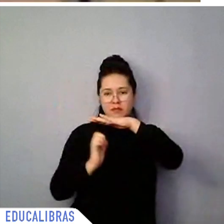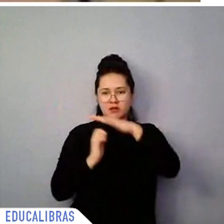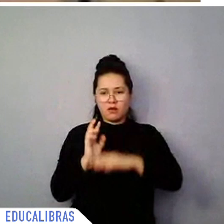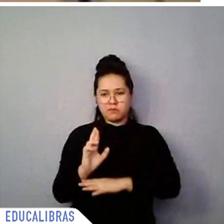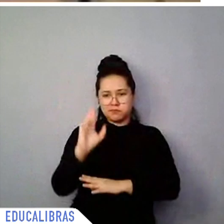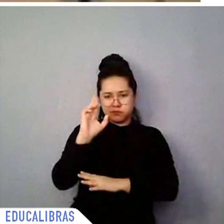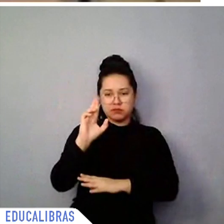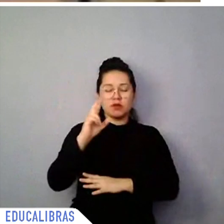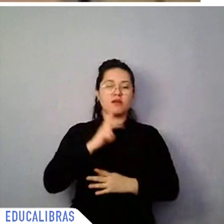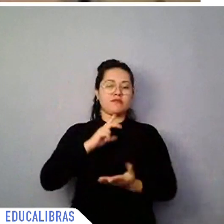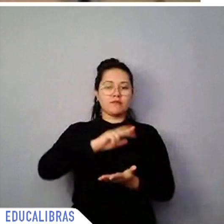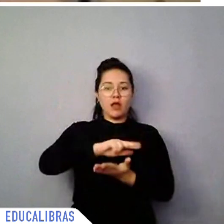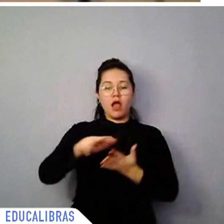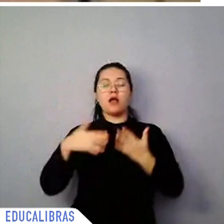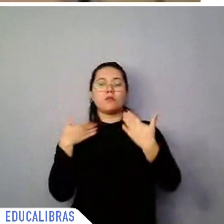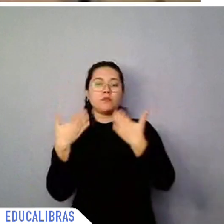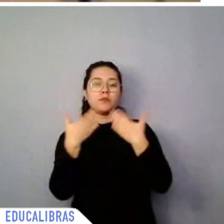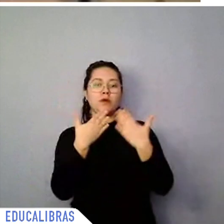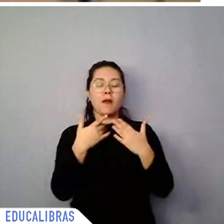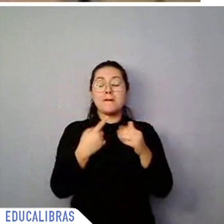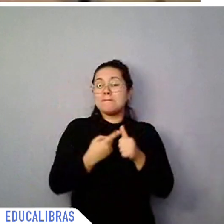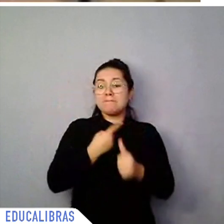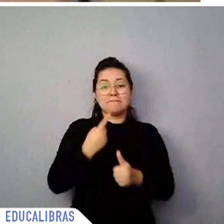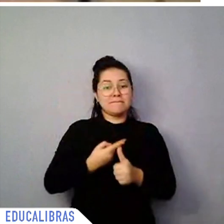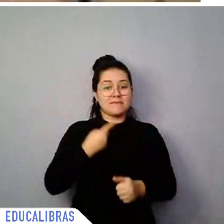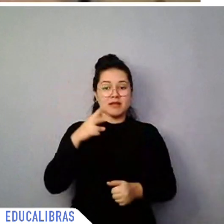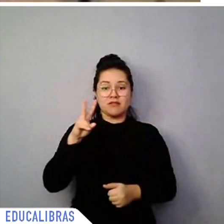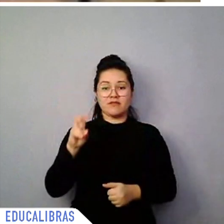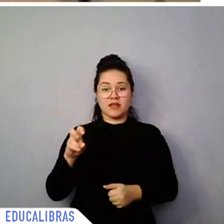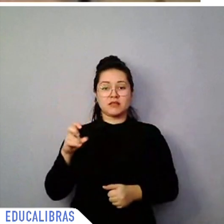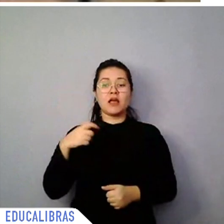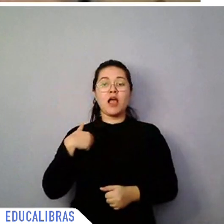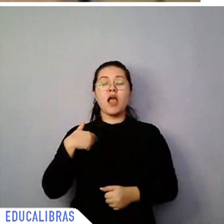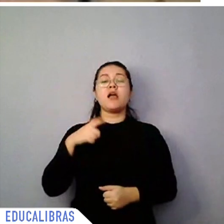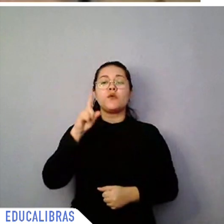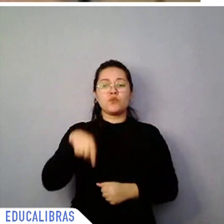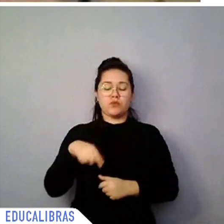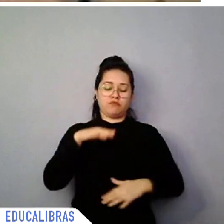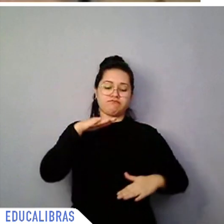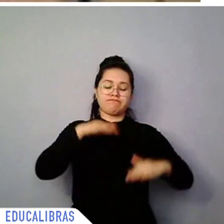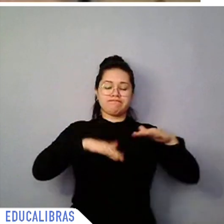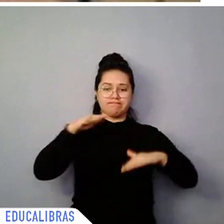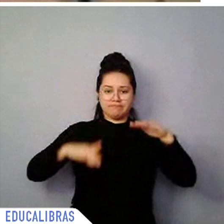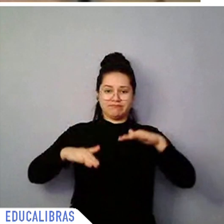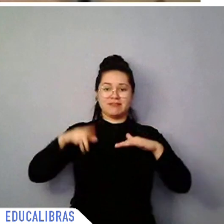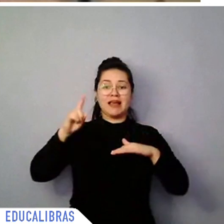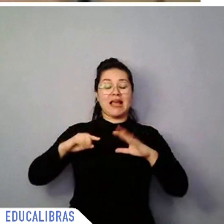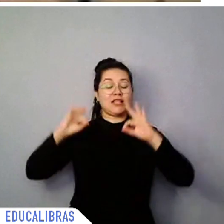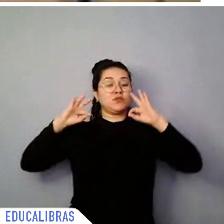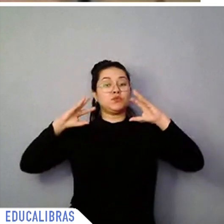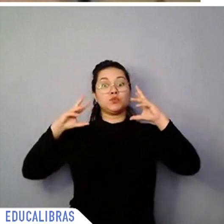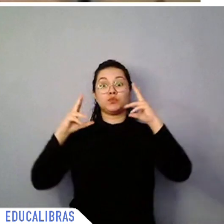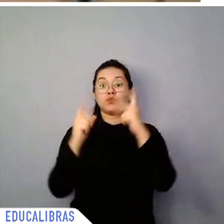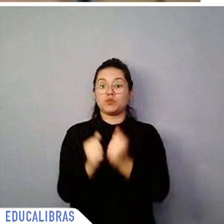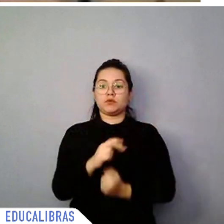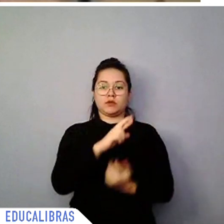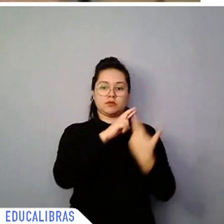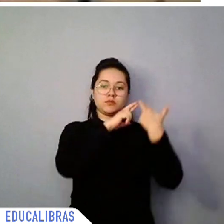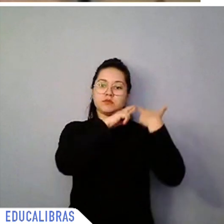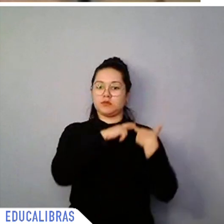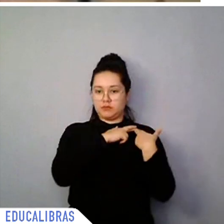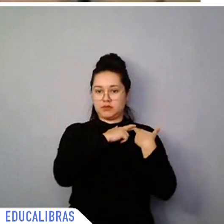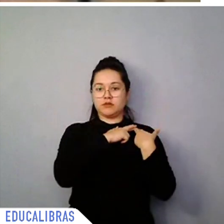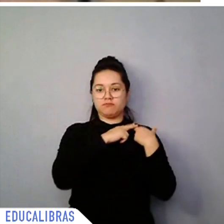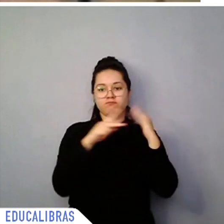our inadequacies. I work a lot And I think it's the first